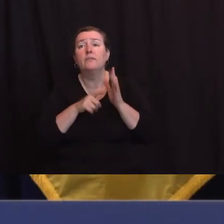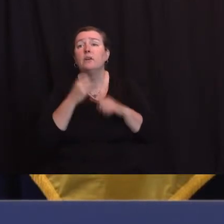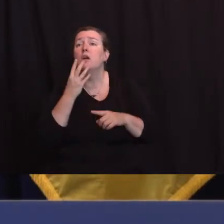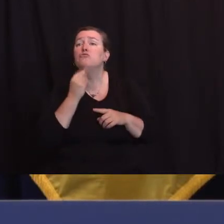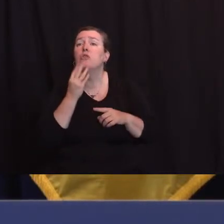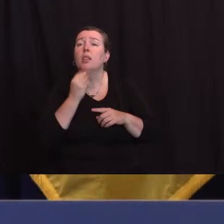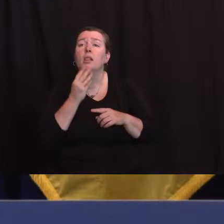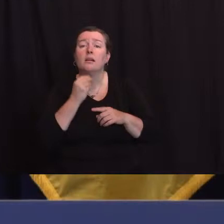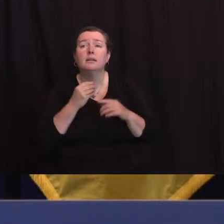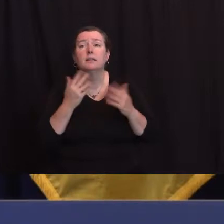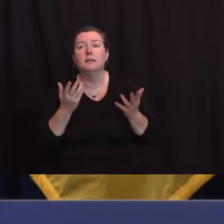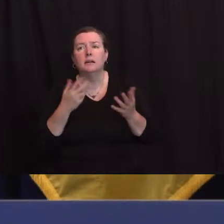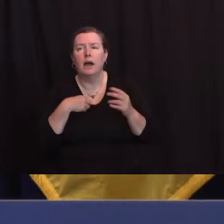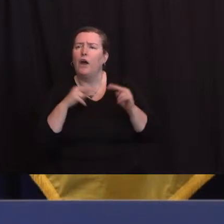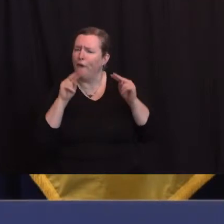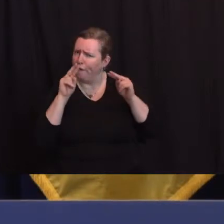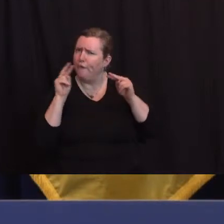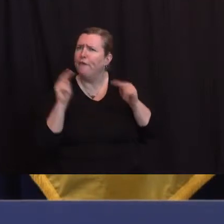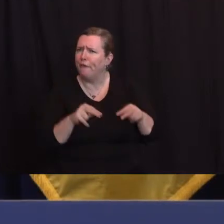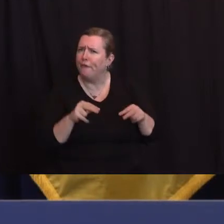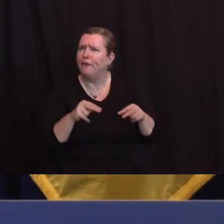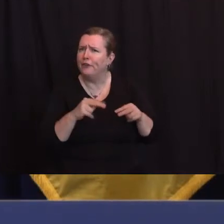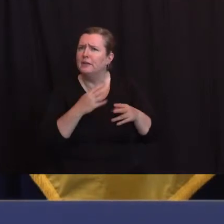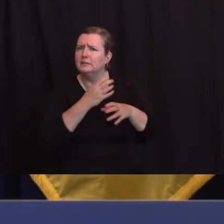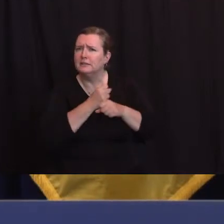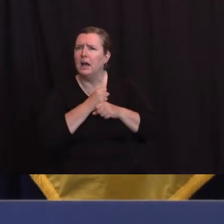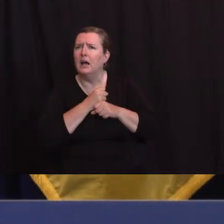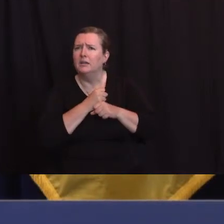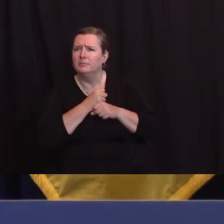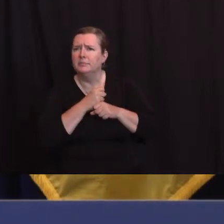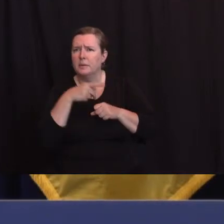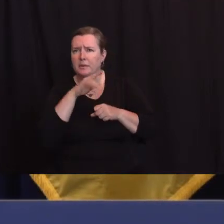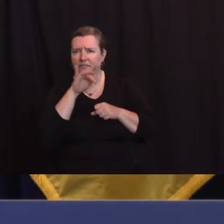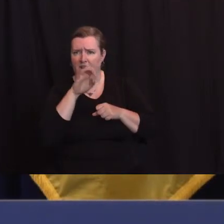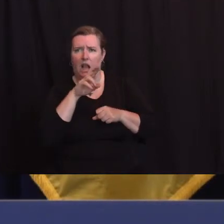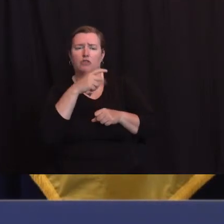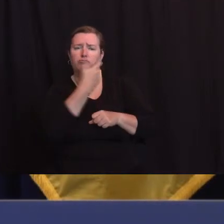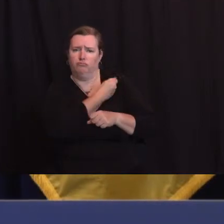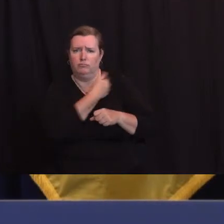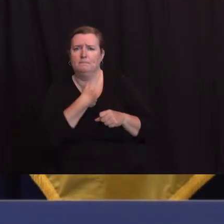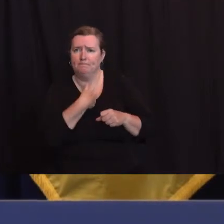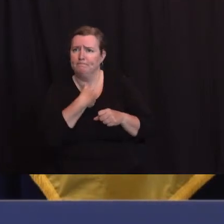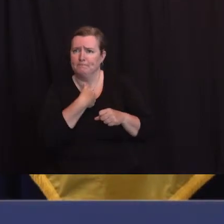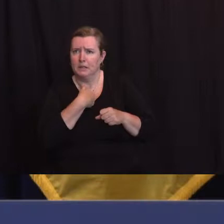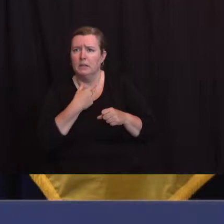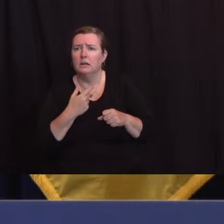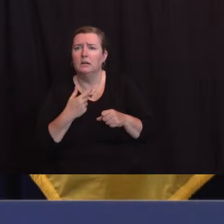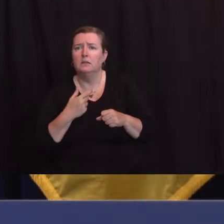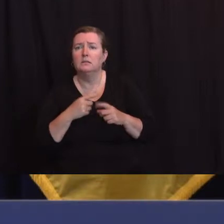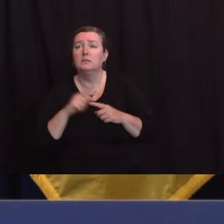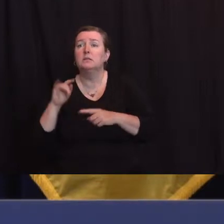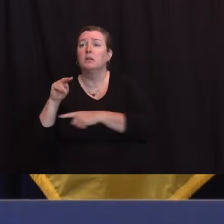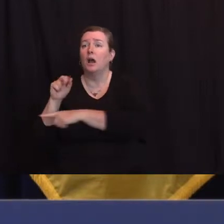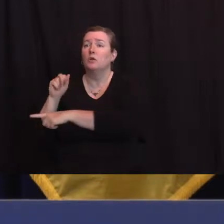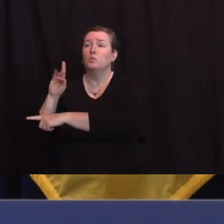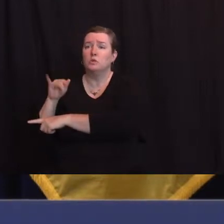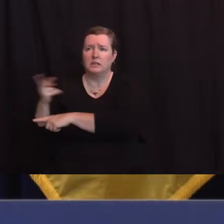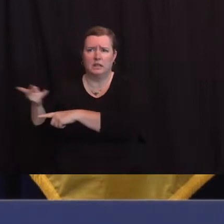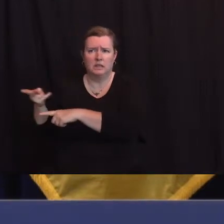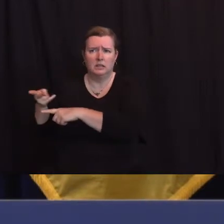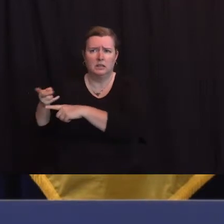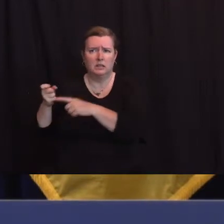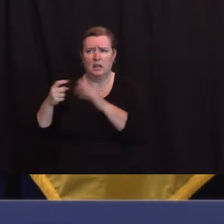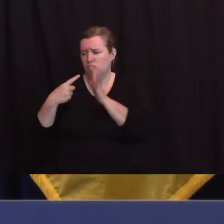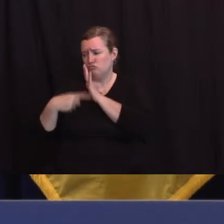I paid particular attention because we got the Pfizer vaccination. But I still think, and Tina and Judy will correct the record if they see this